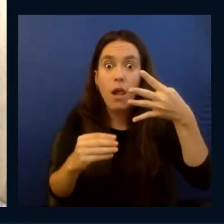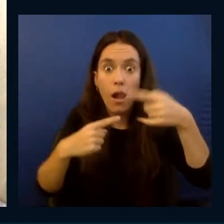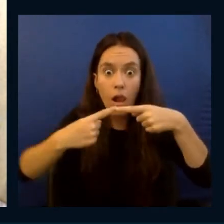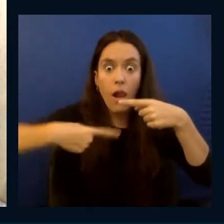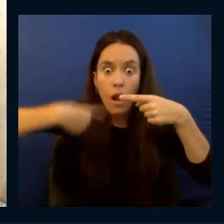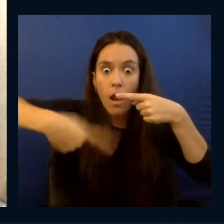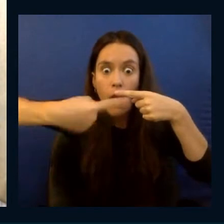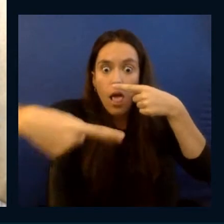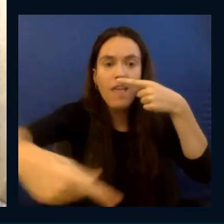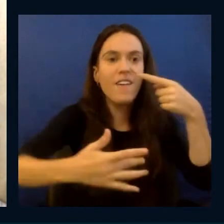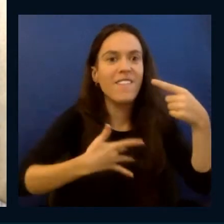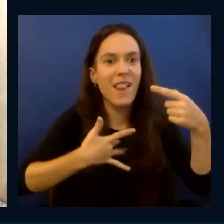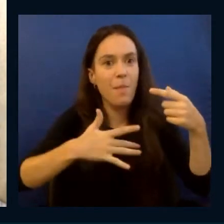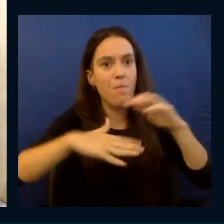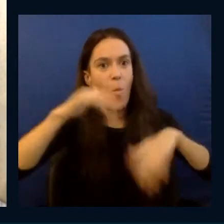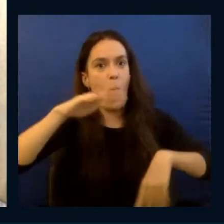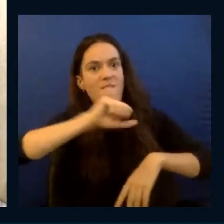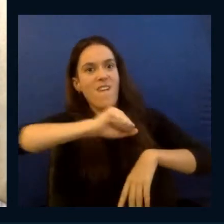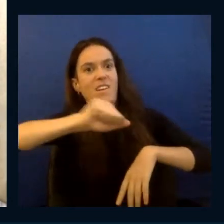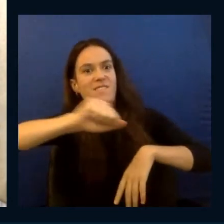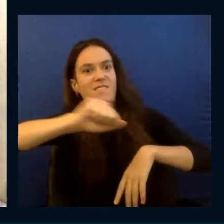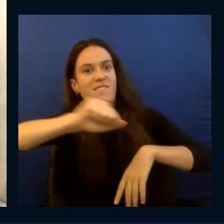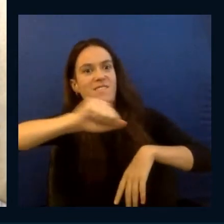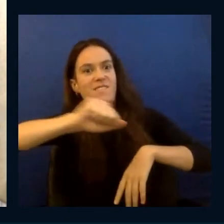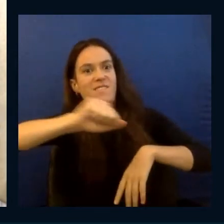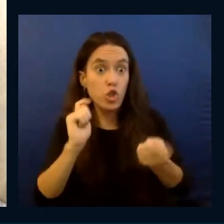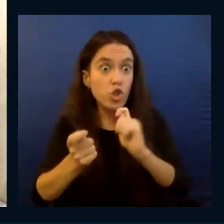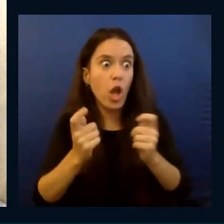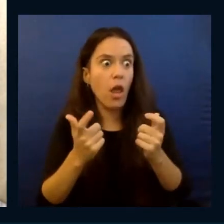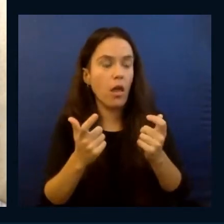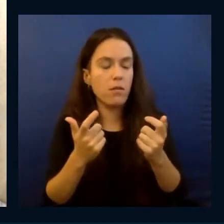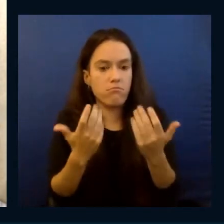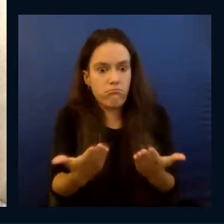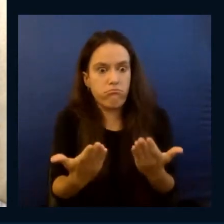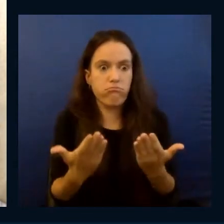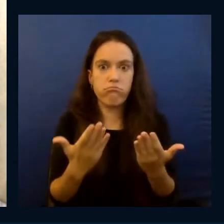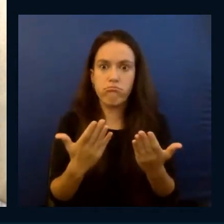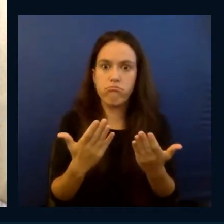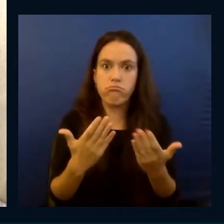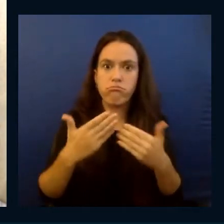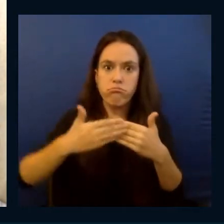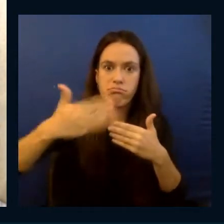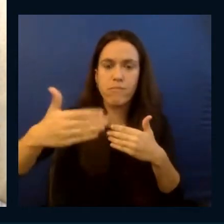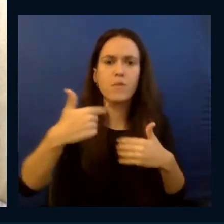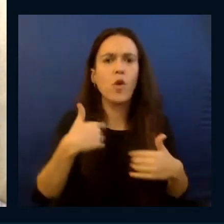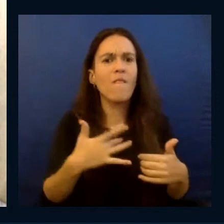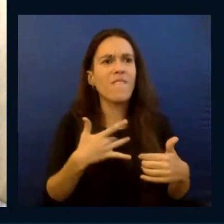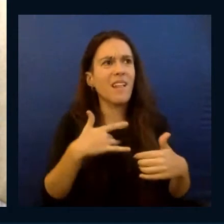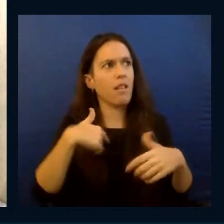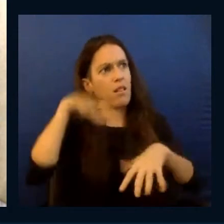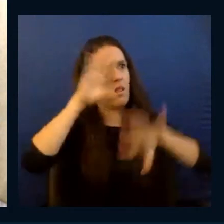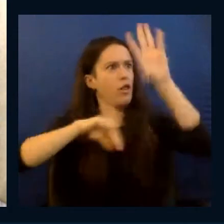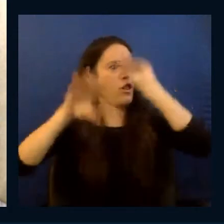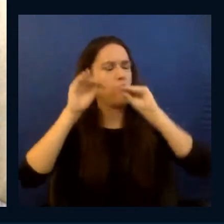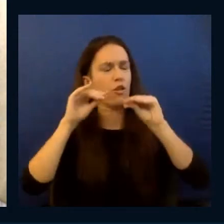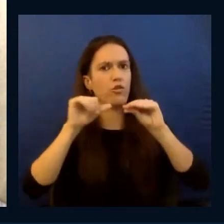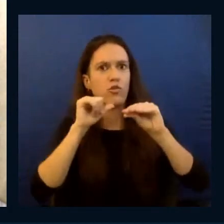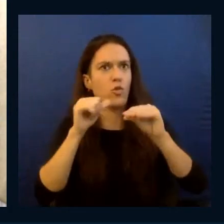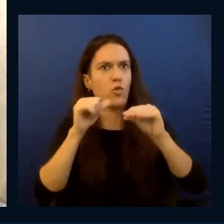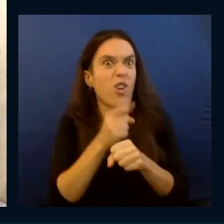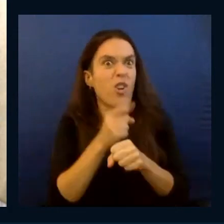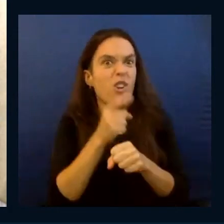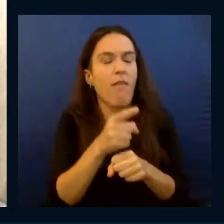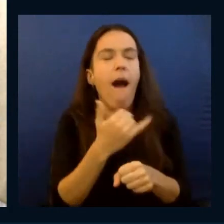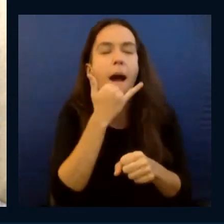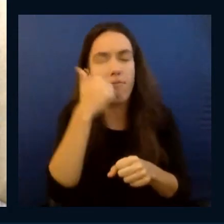So you make the changes earlier and more often. And in the beginning, you fail fast, learn what doesn't work, and make it better the next time. And